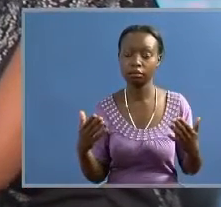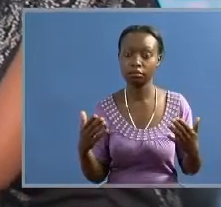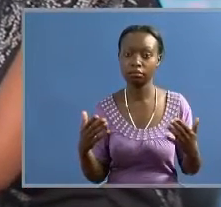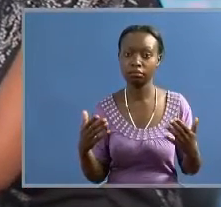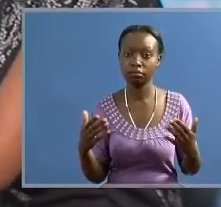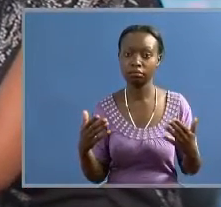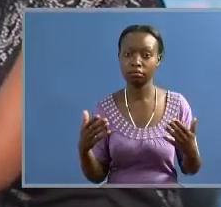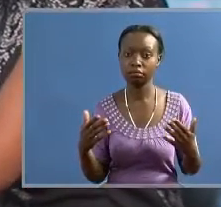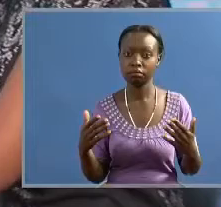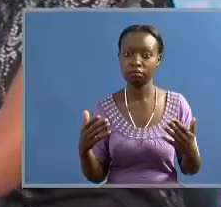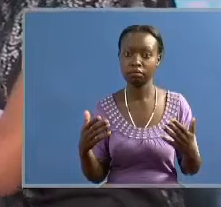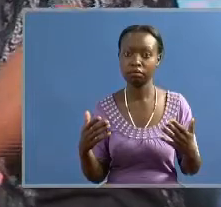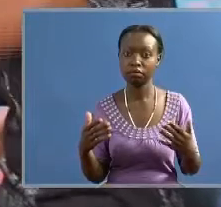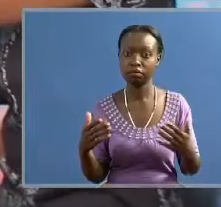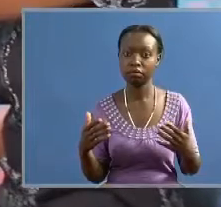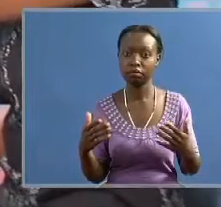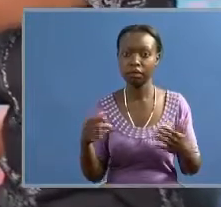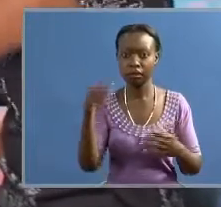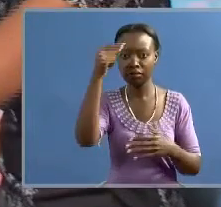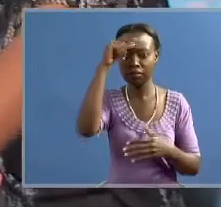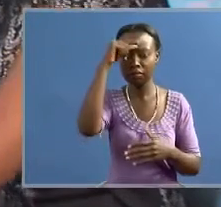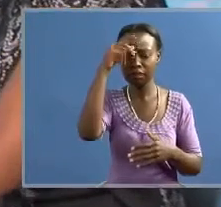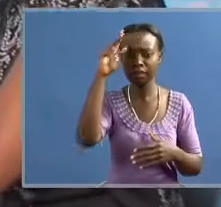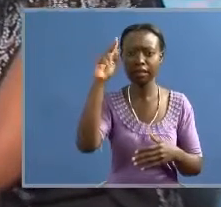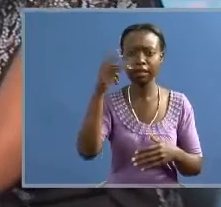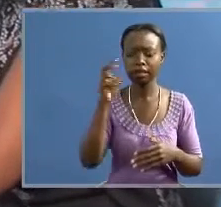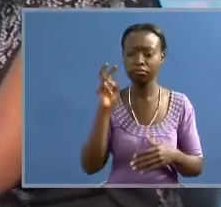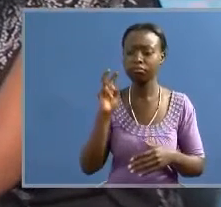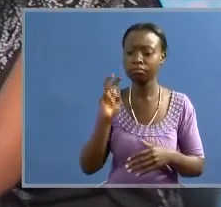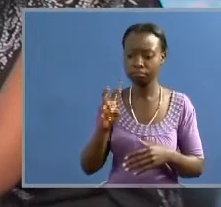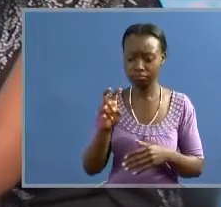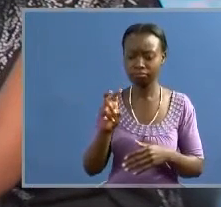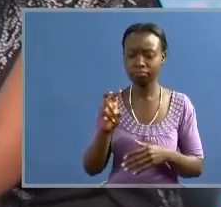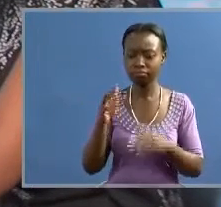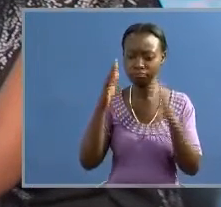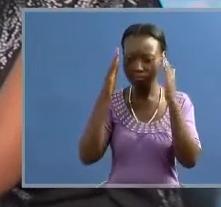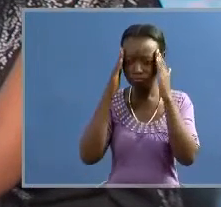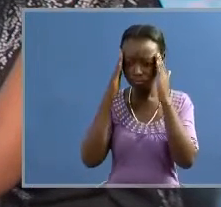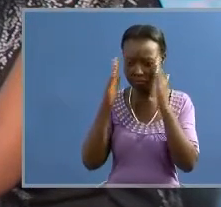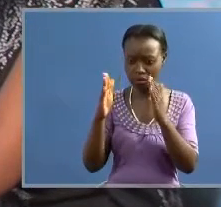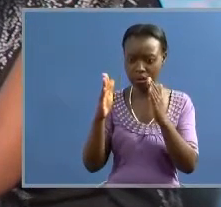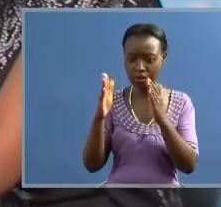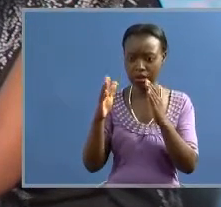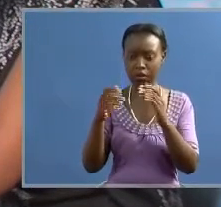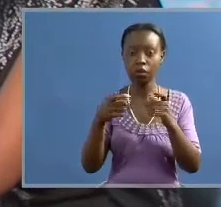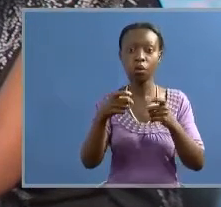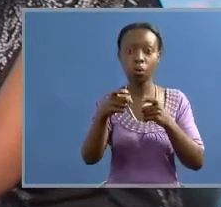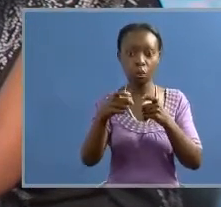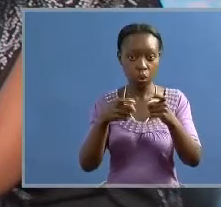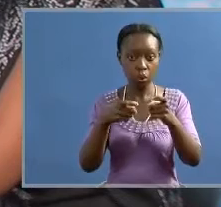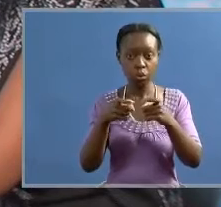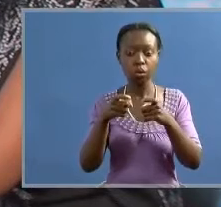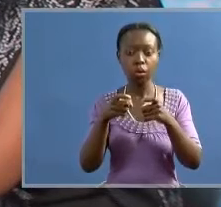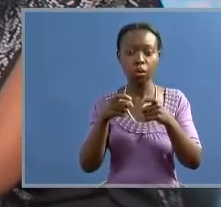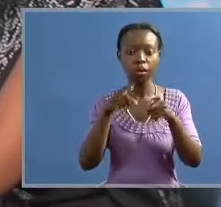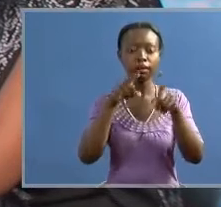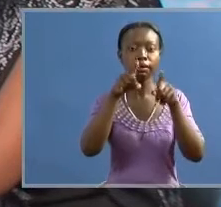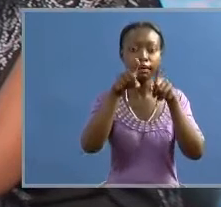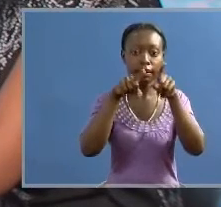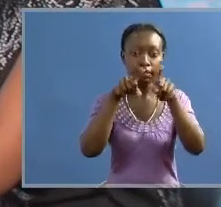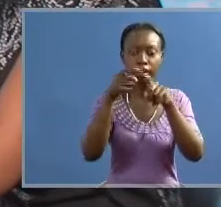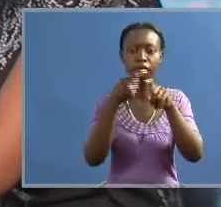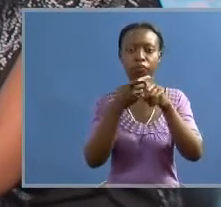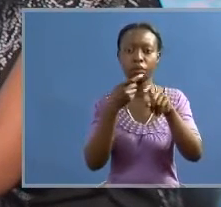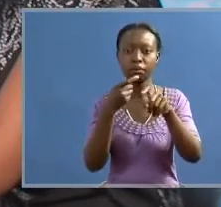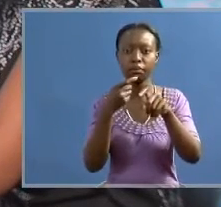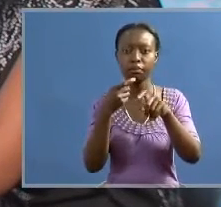probably the authorities could look into is to control travel, especially from